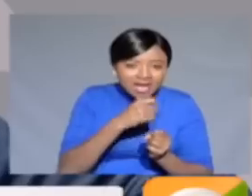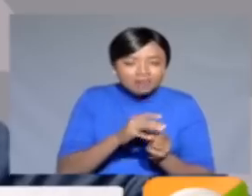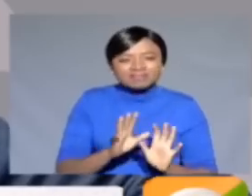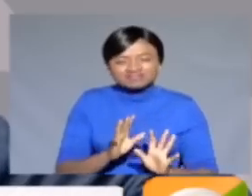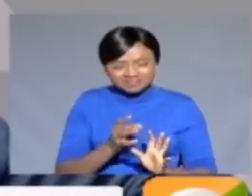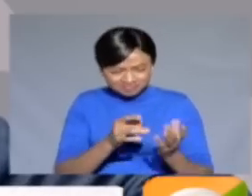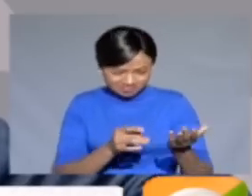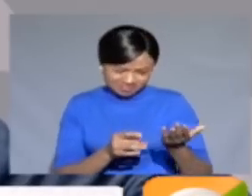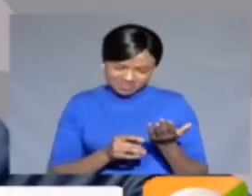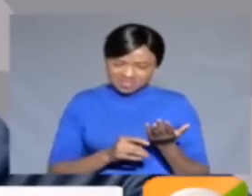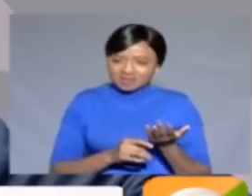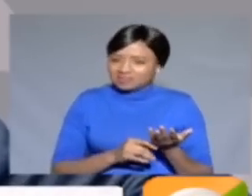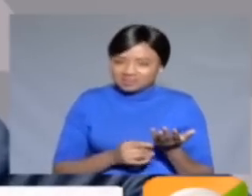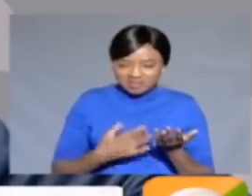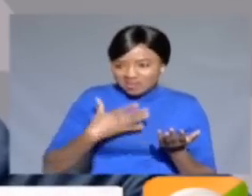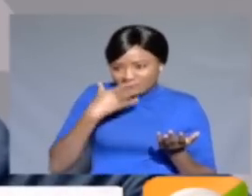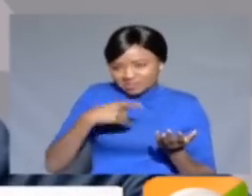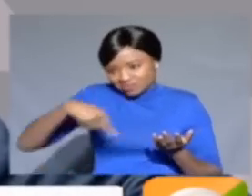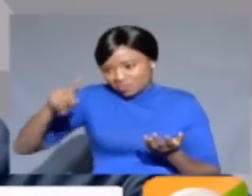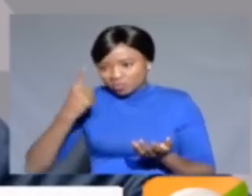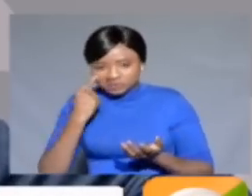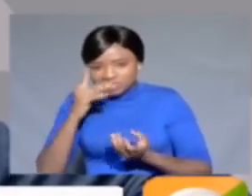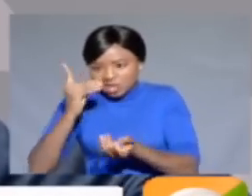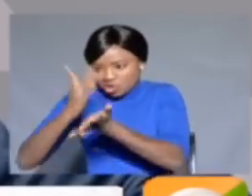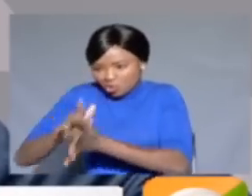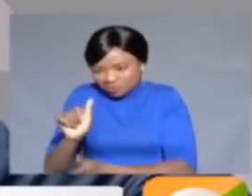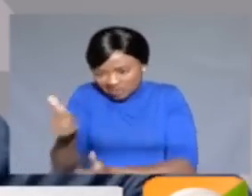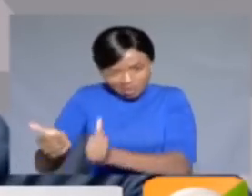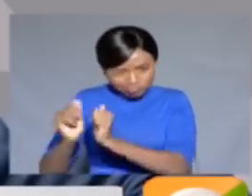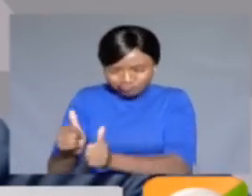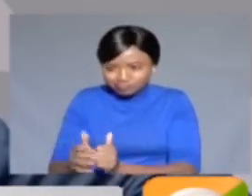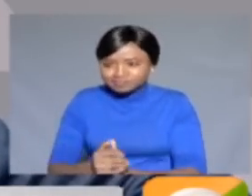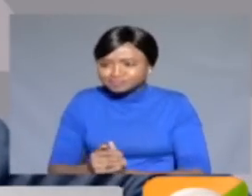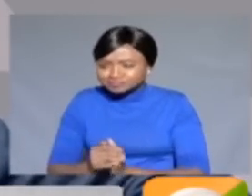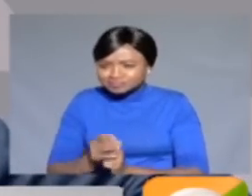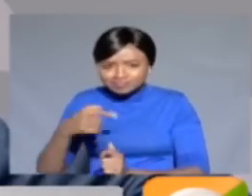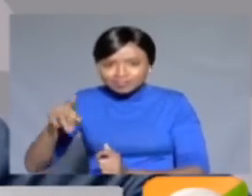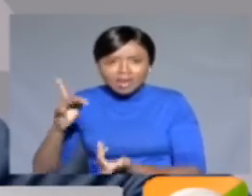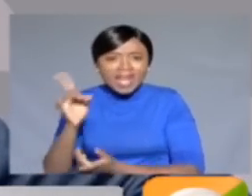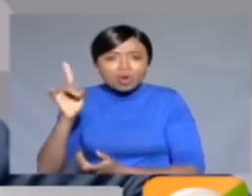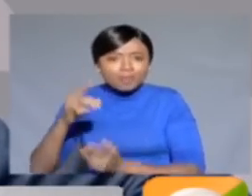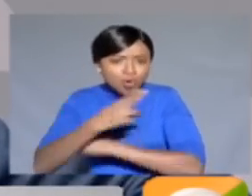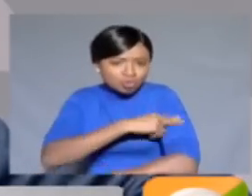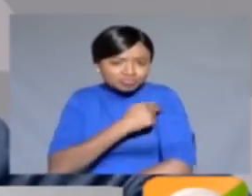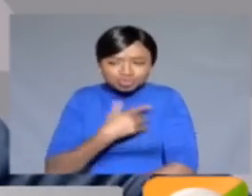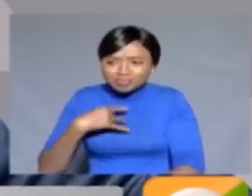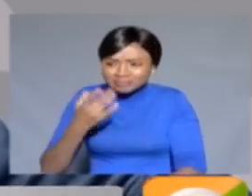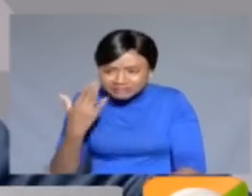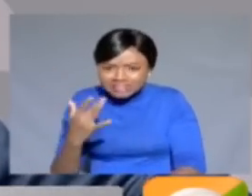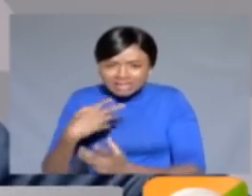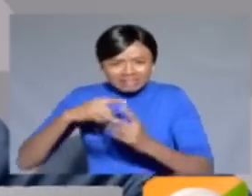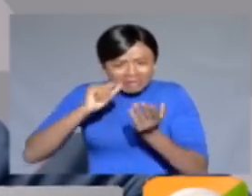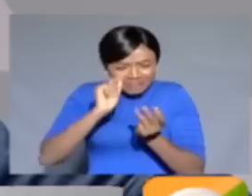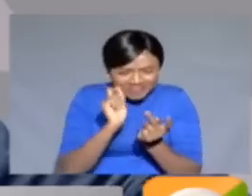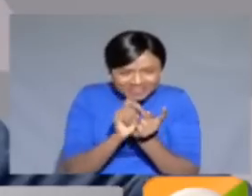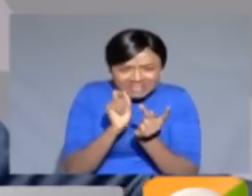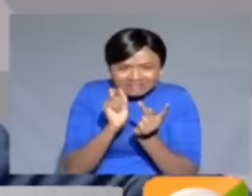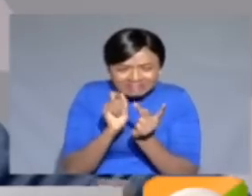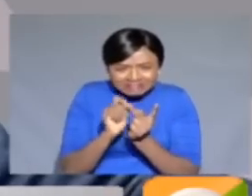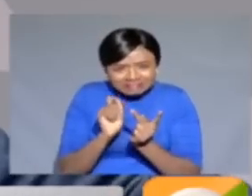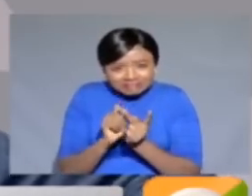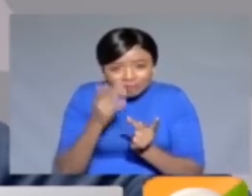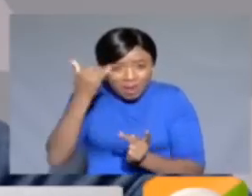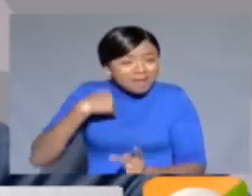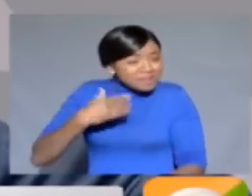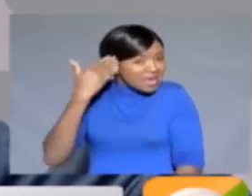doctor." So I went to Dr. Silverstein at Nairobi. And he ran a series of tests. He said, "Because I don't